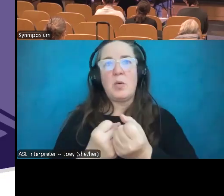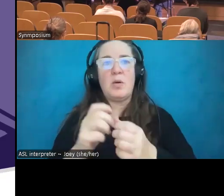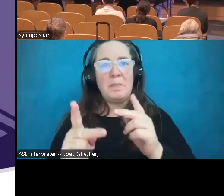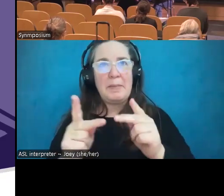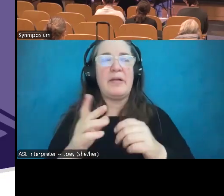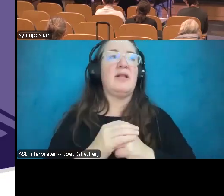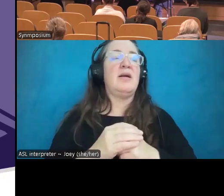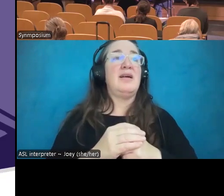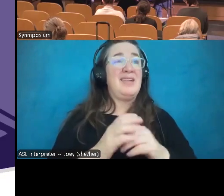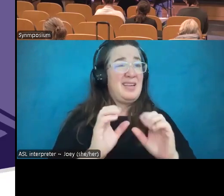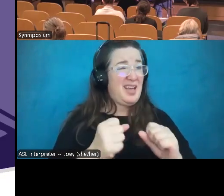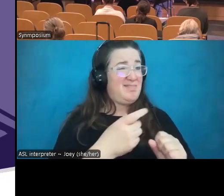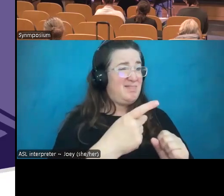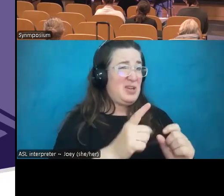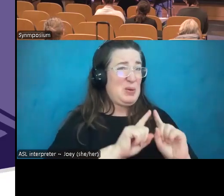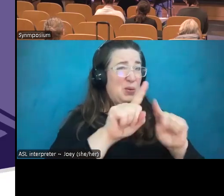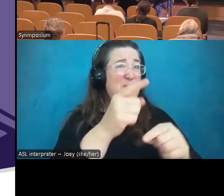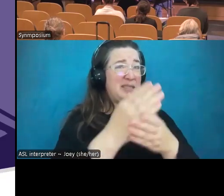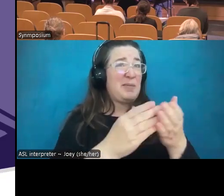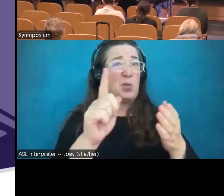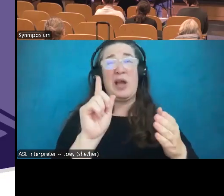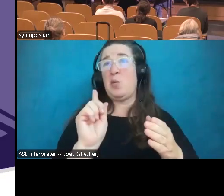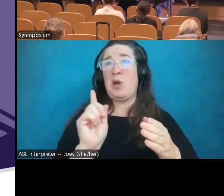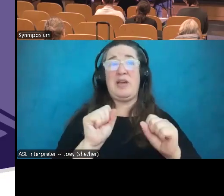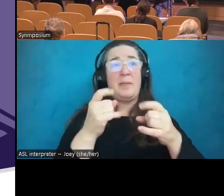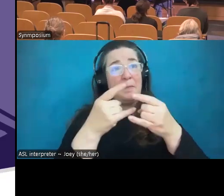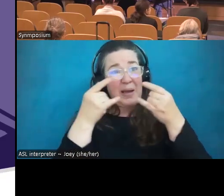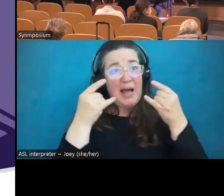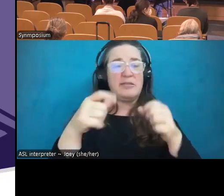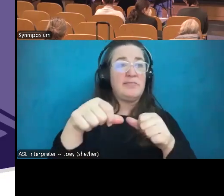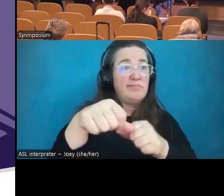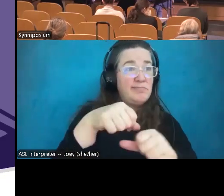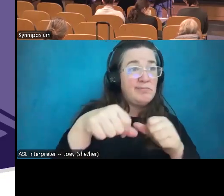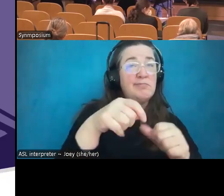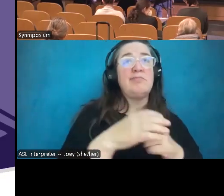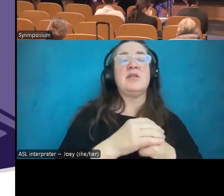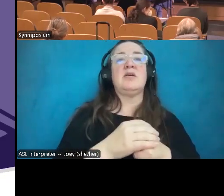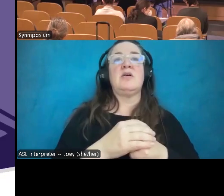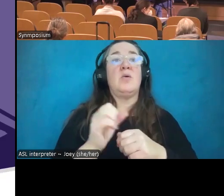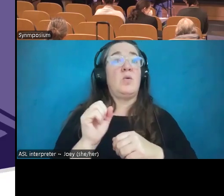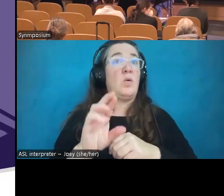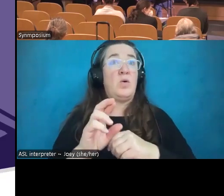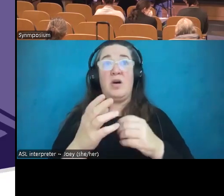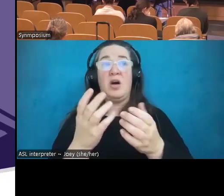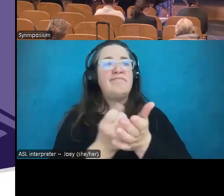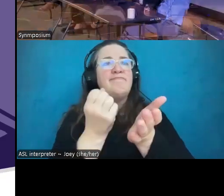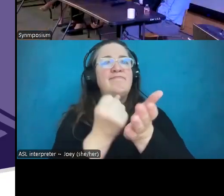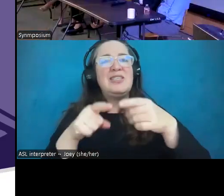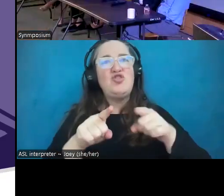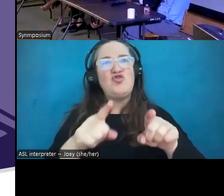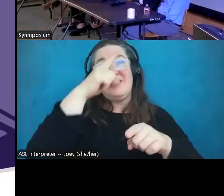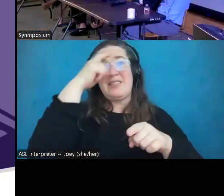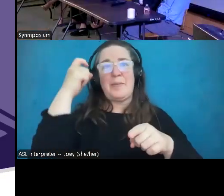mask and hang out? Can we, or optimize those opportunities during the summer months here in Seattle where you can